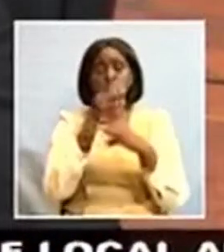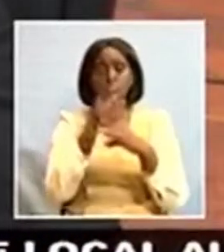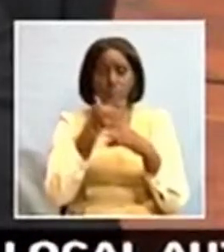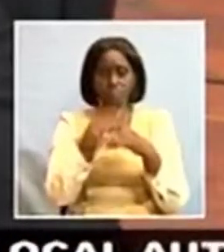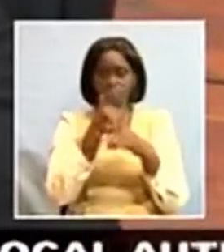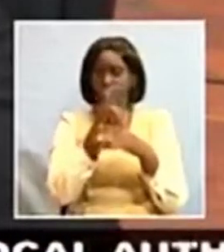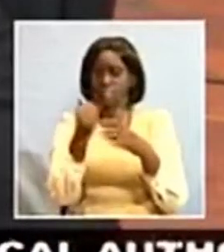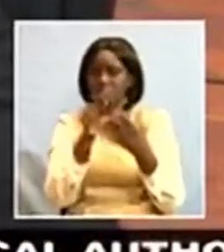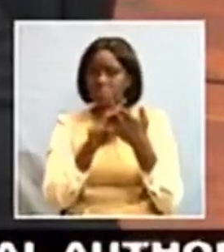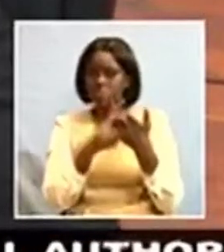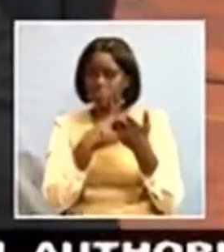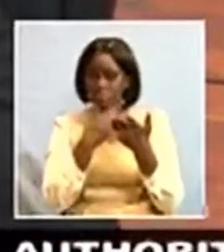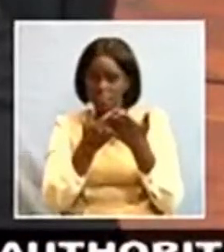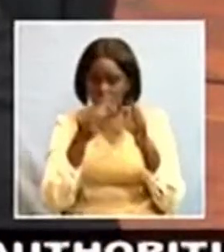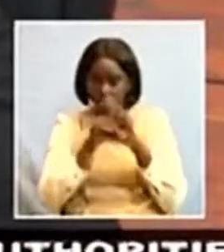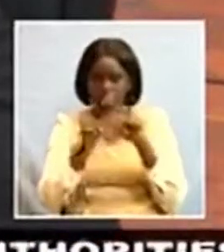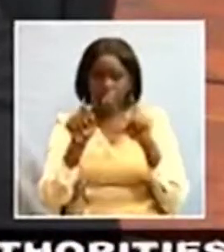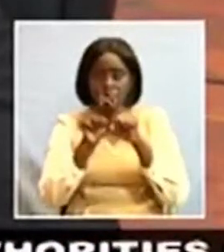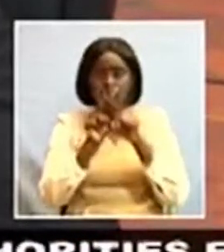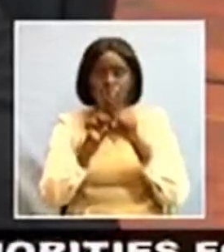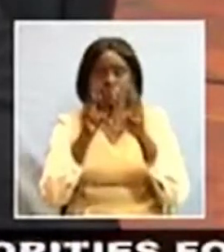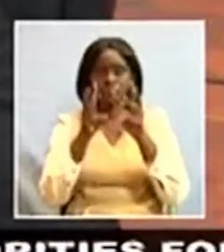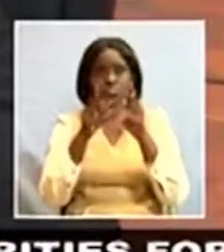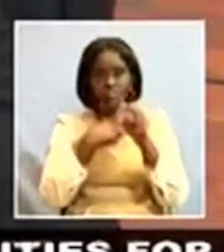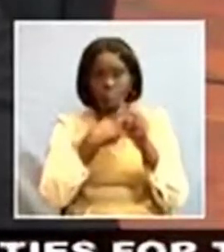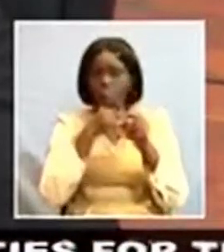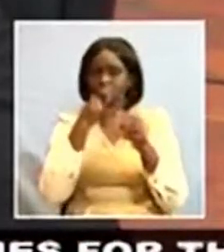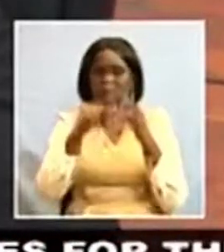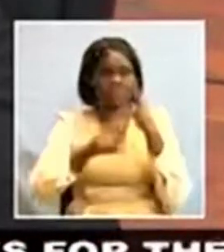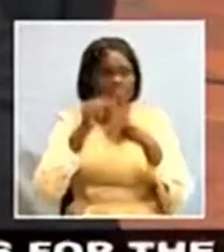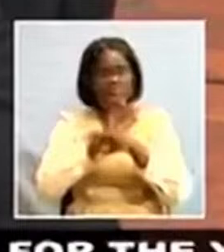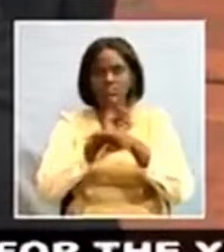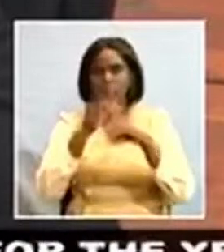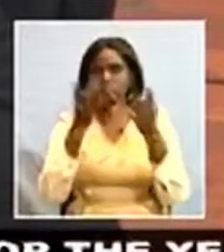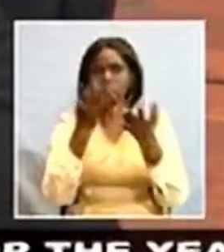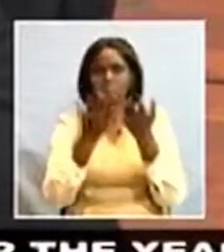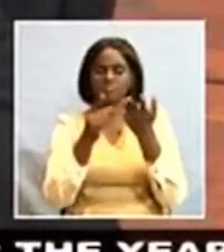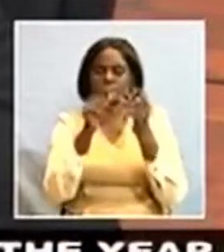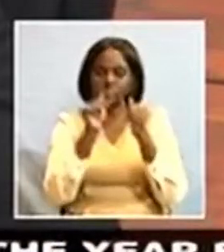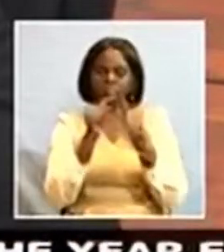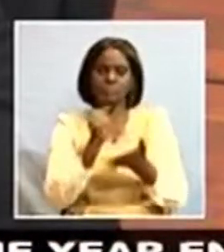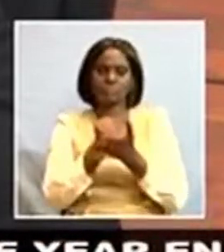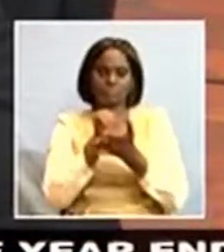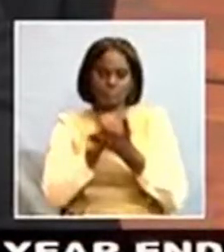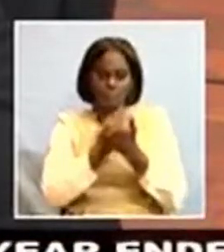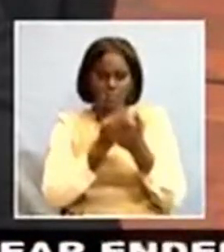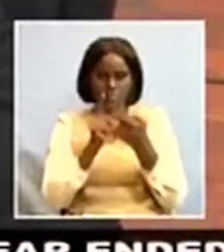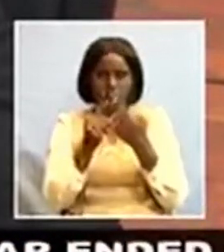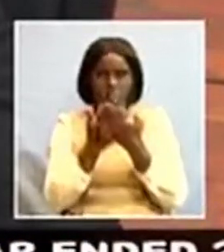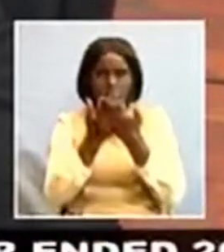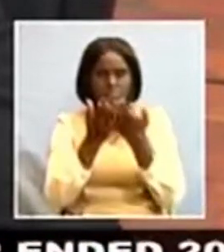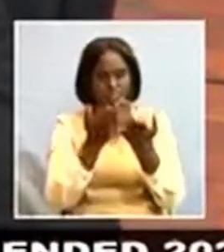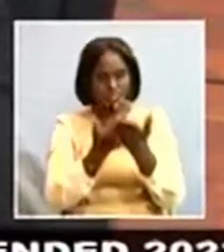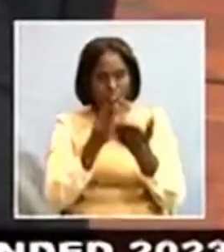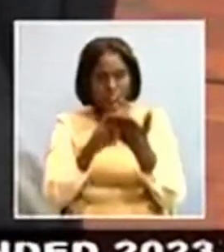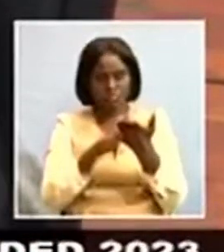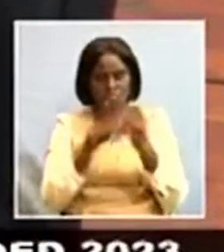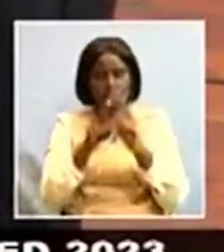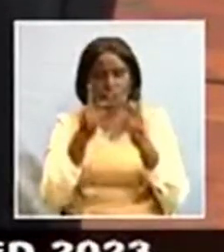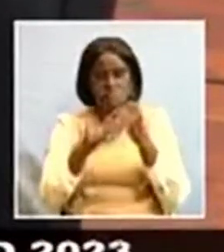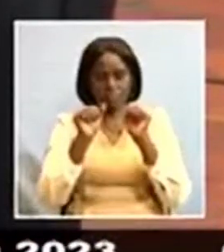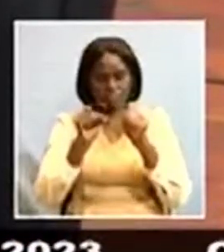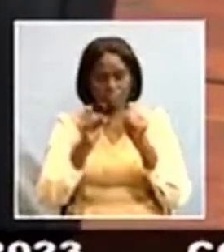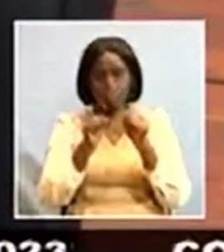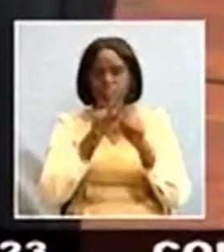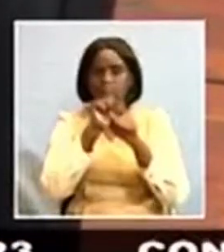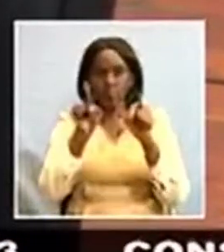any report to that effect. I didn't find any. Could you maybe help us to submit that report so that it would